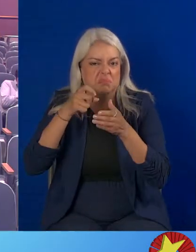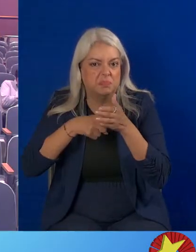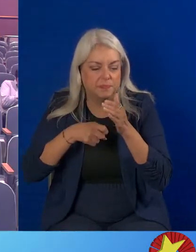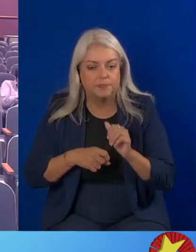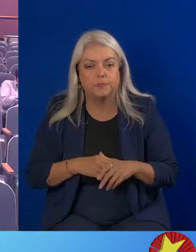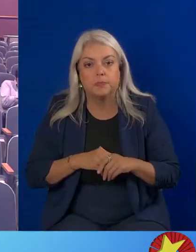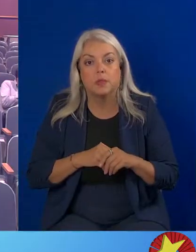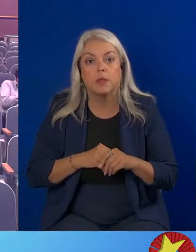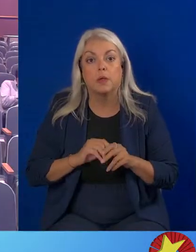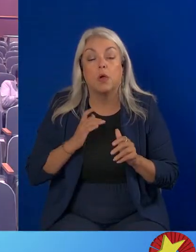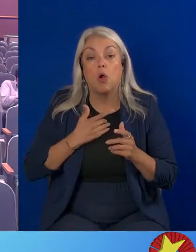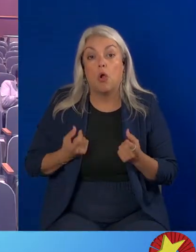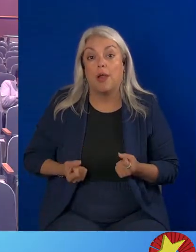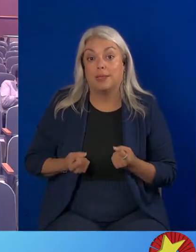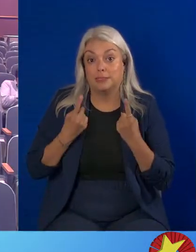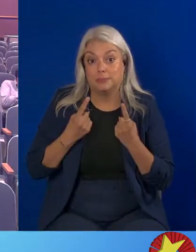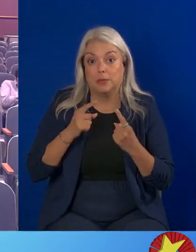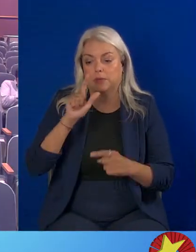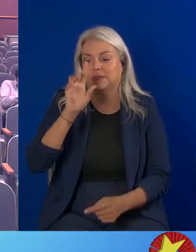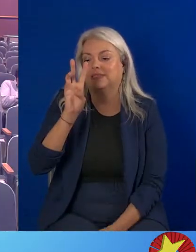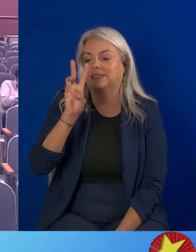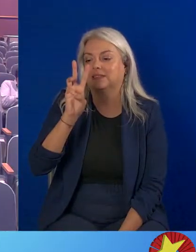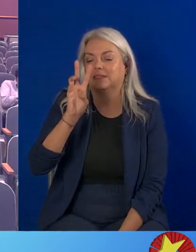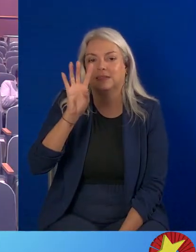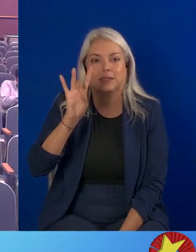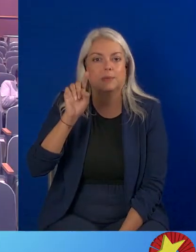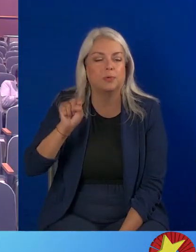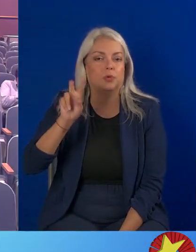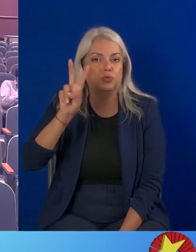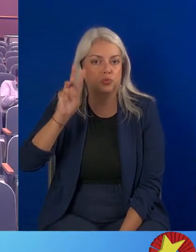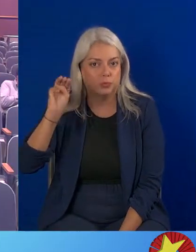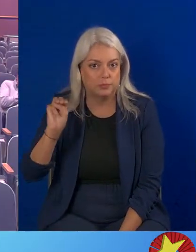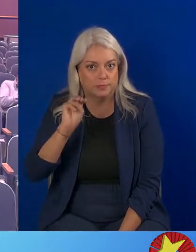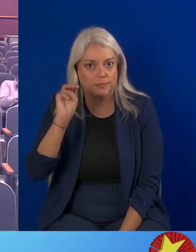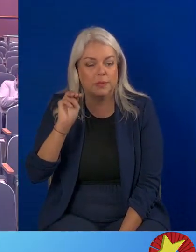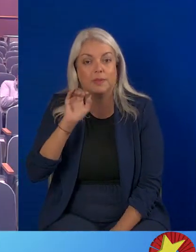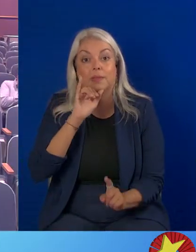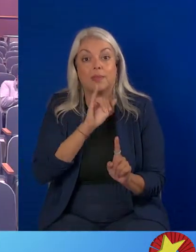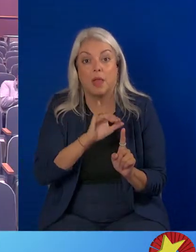obligated expenditures of $68.2 million were